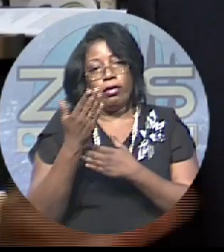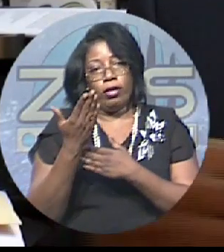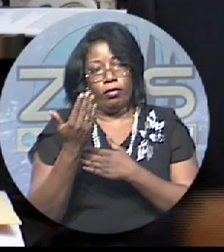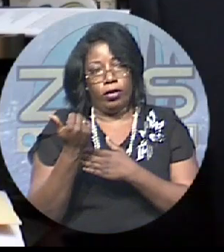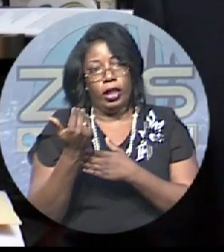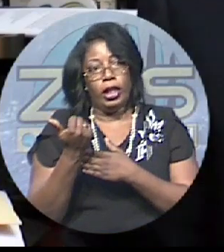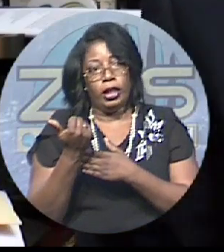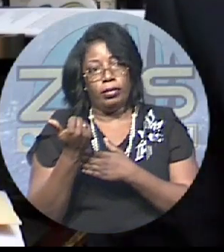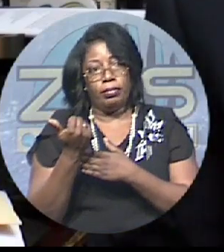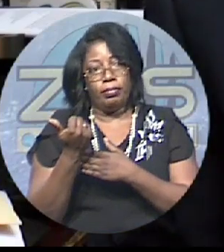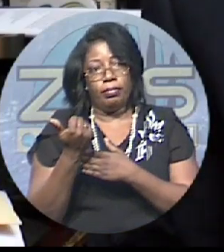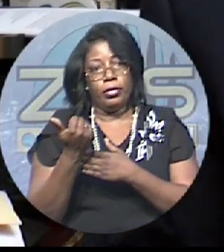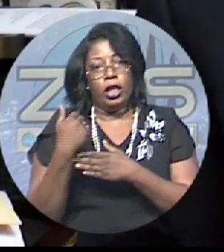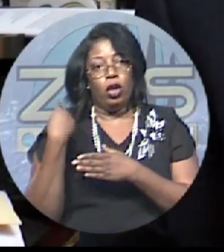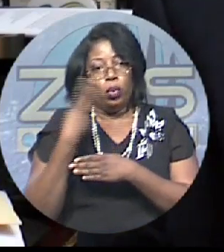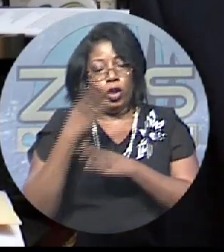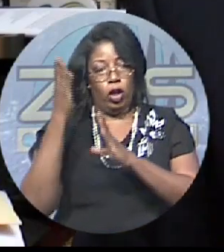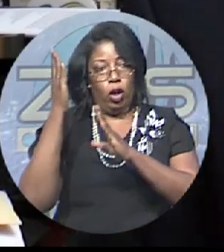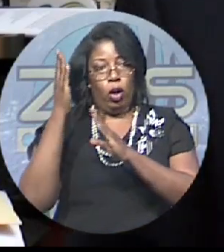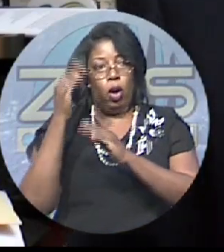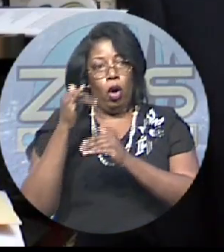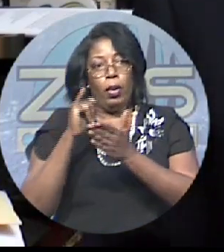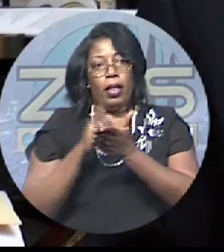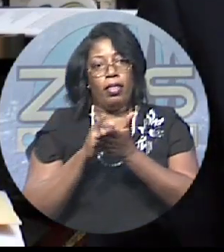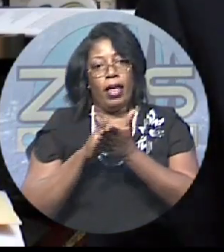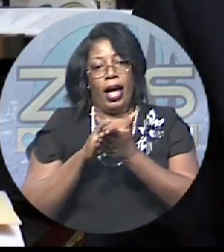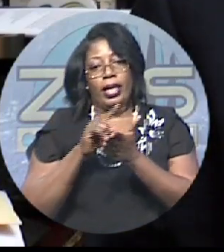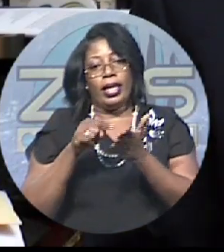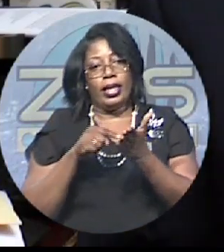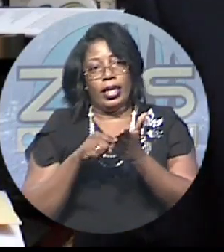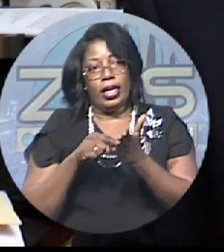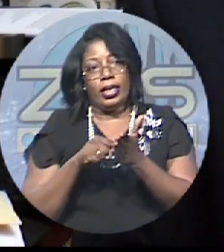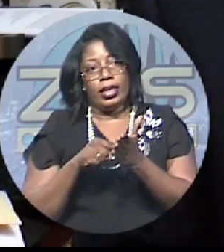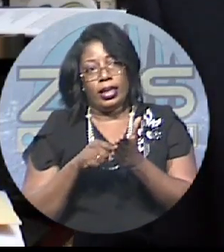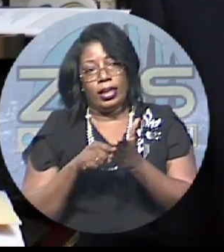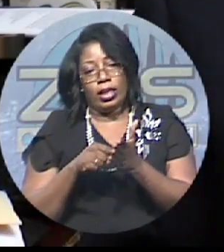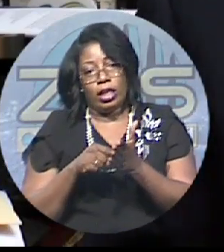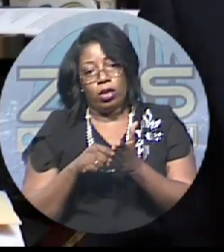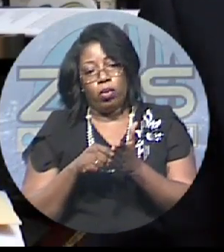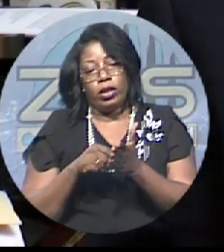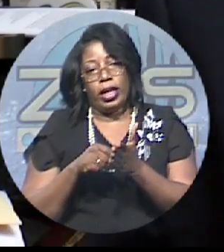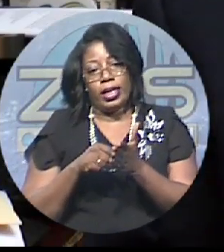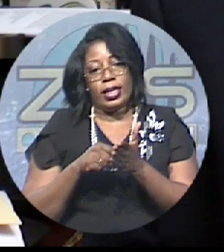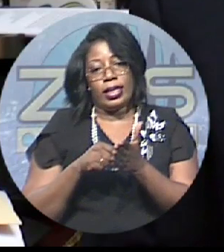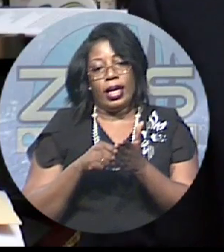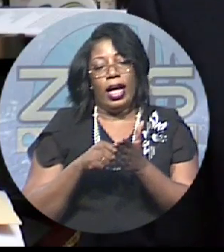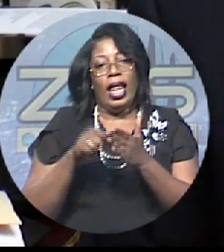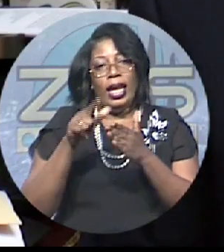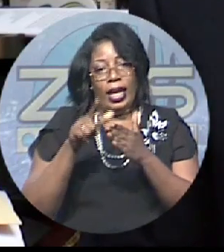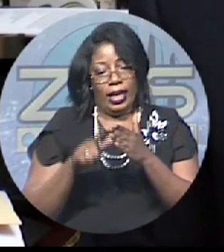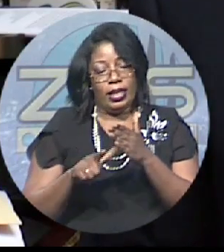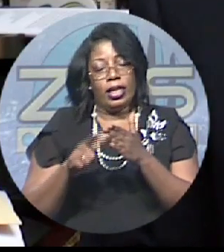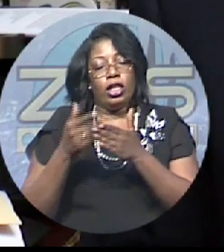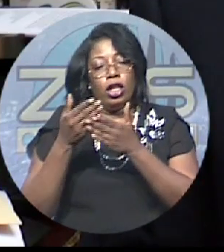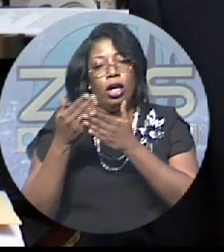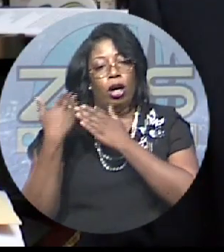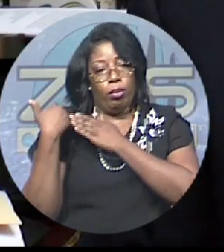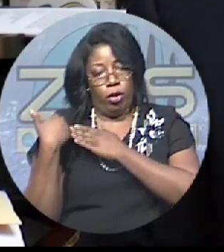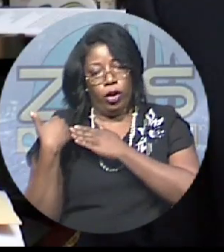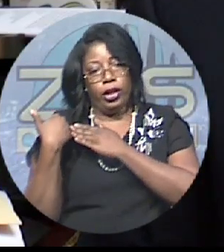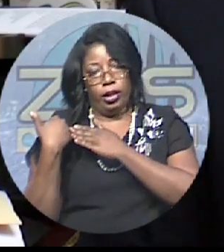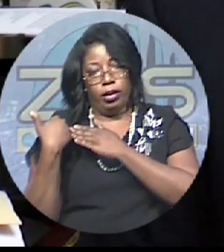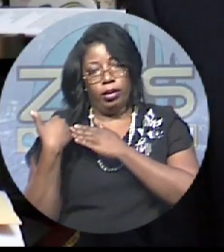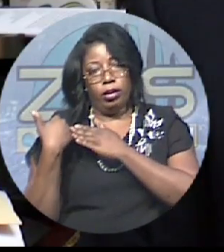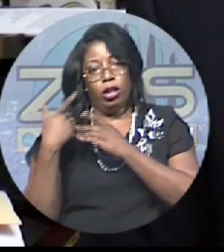2015. And we hope that this would ease the pressure and the burden on the administrators and the people